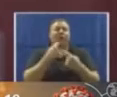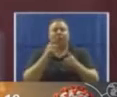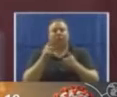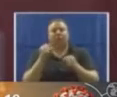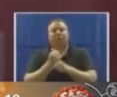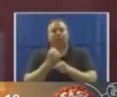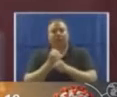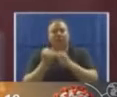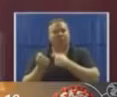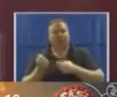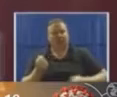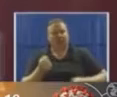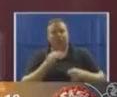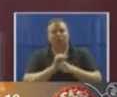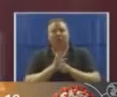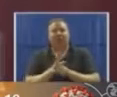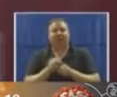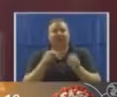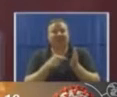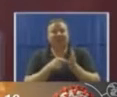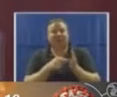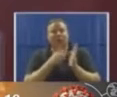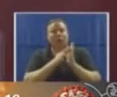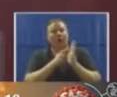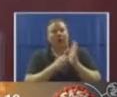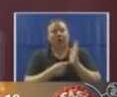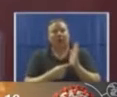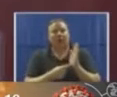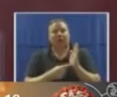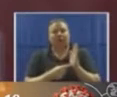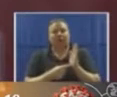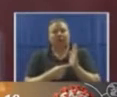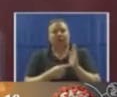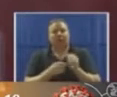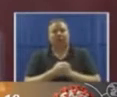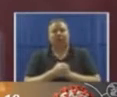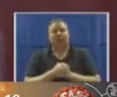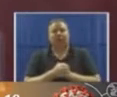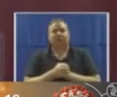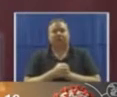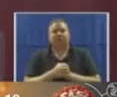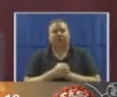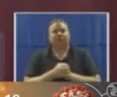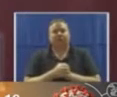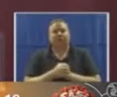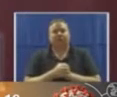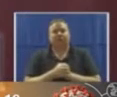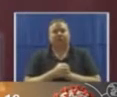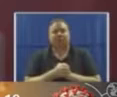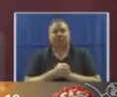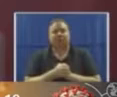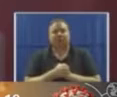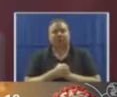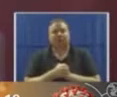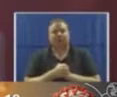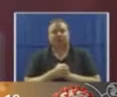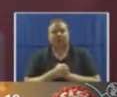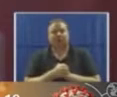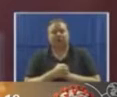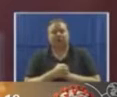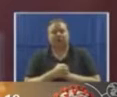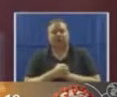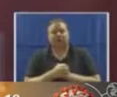the draft regulations are nothing short of mandates by stealth, which are awakening the church, the sleeping giant of South